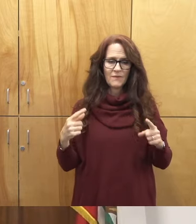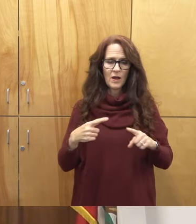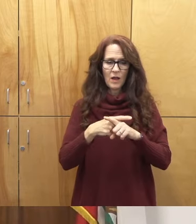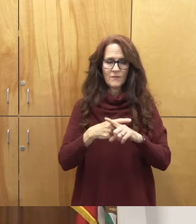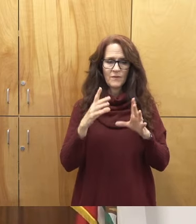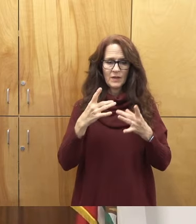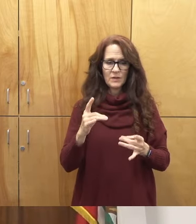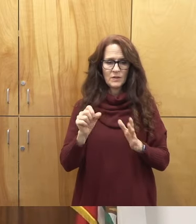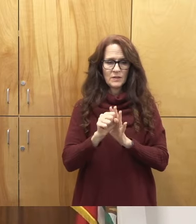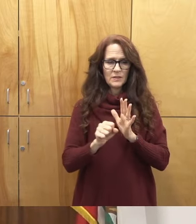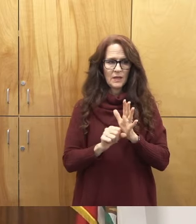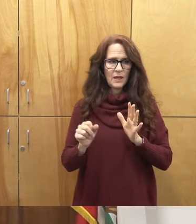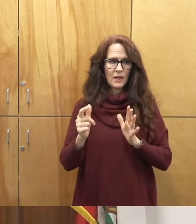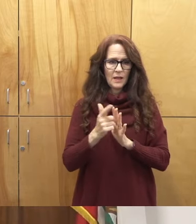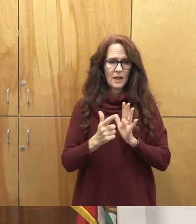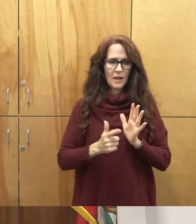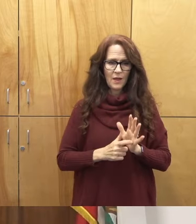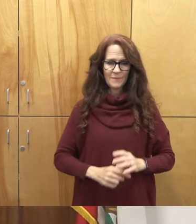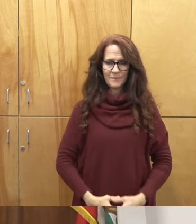interest under state law.